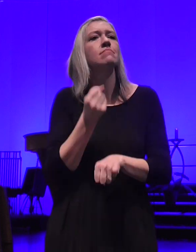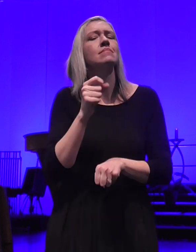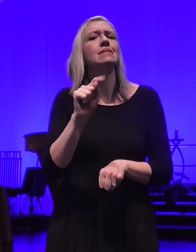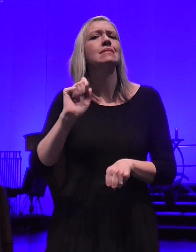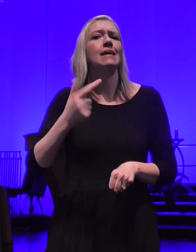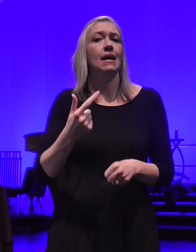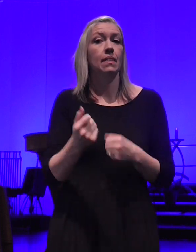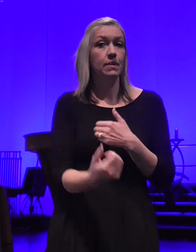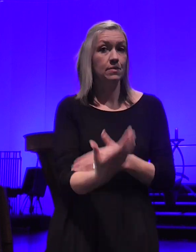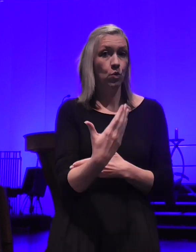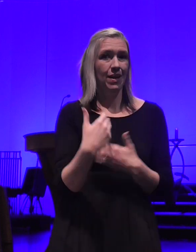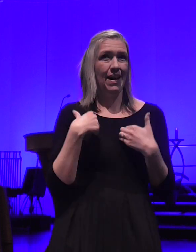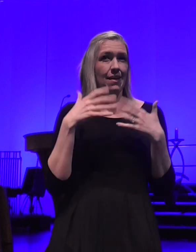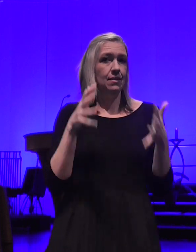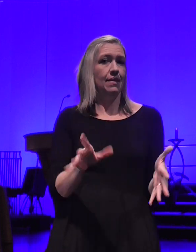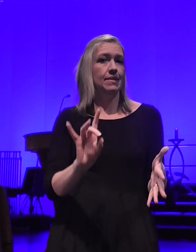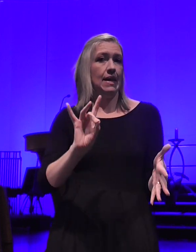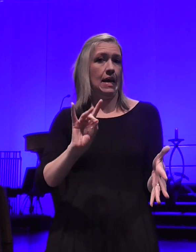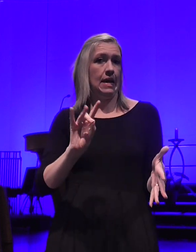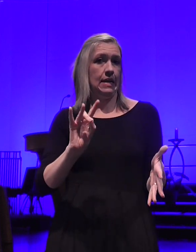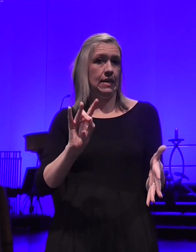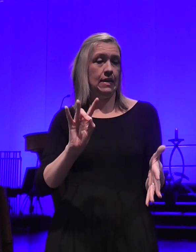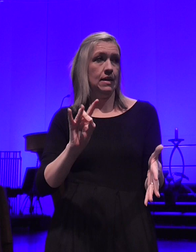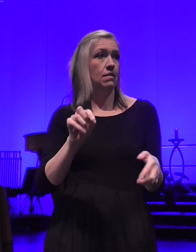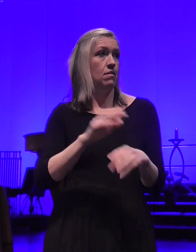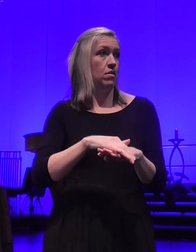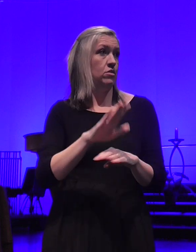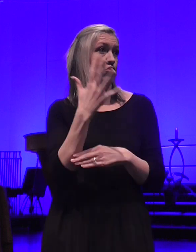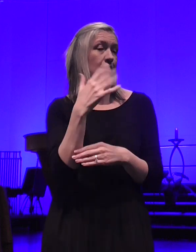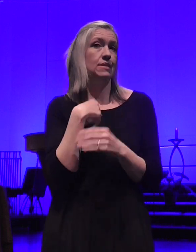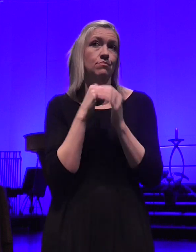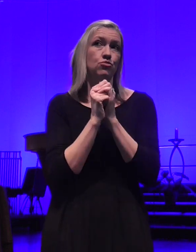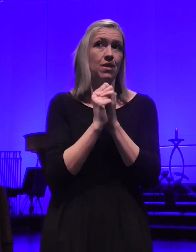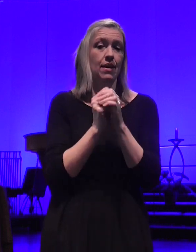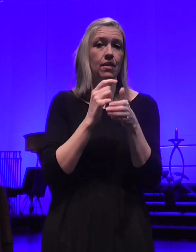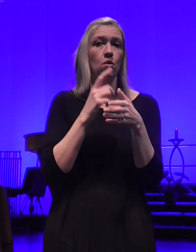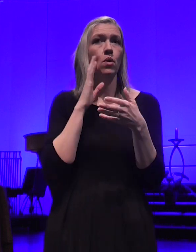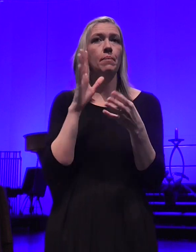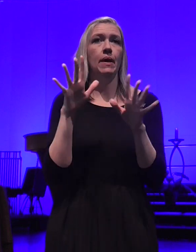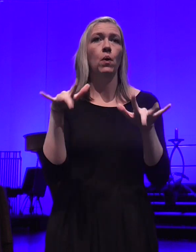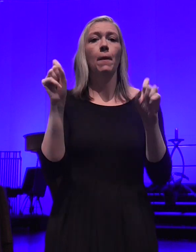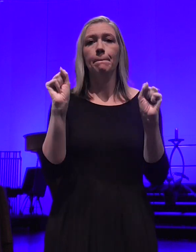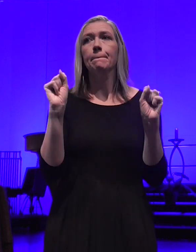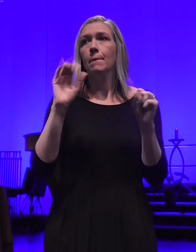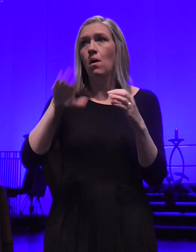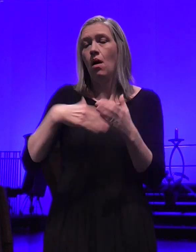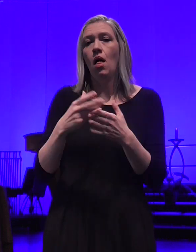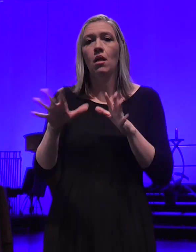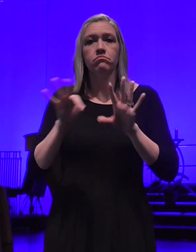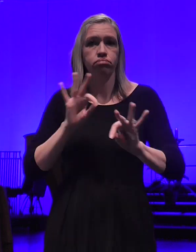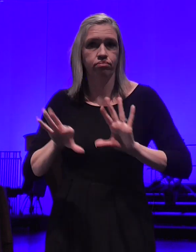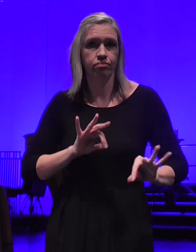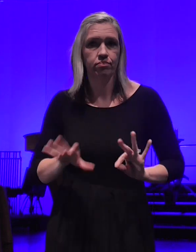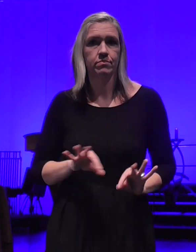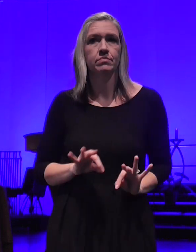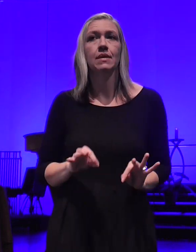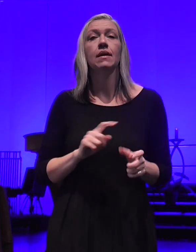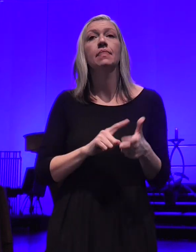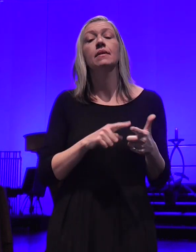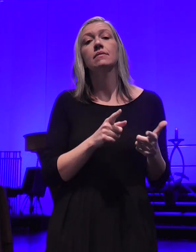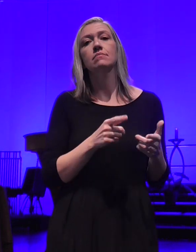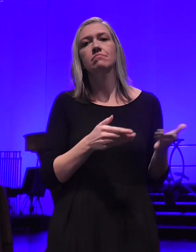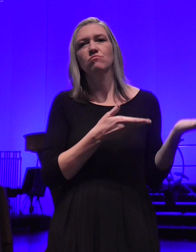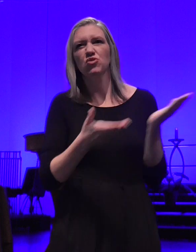this morning, we had 80 tags left on these trees, and so our prayer is that they're all gone by the end of the day and brought back with